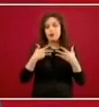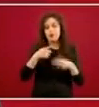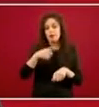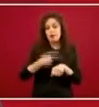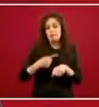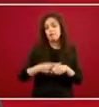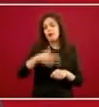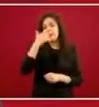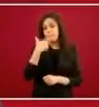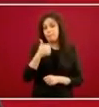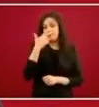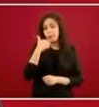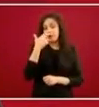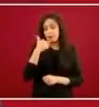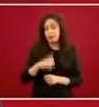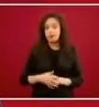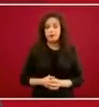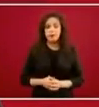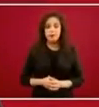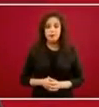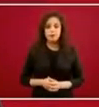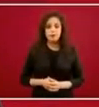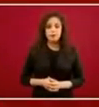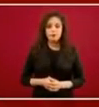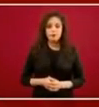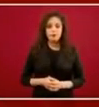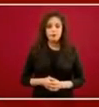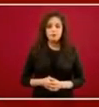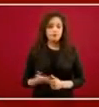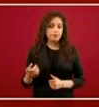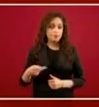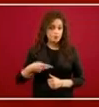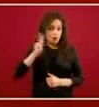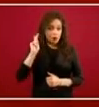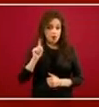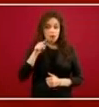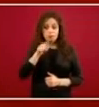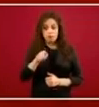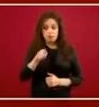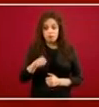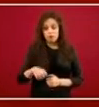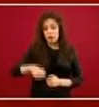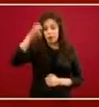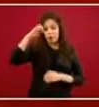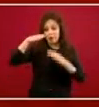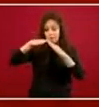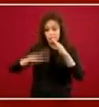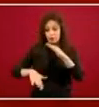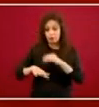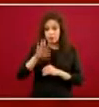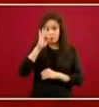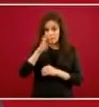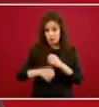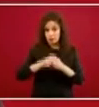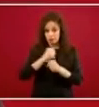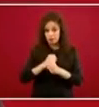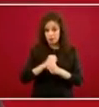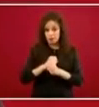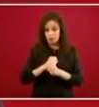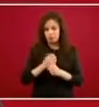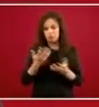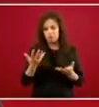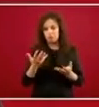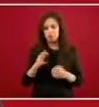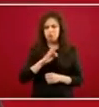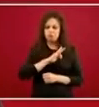you have a mother, relative, father, or sister that has diabetes, then you should be